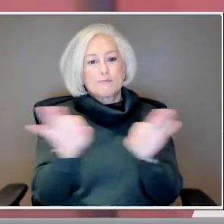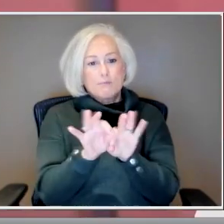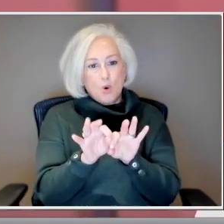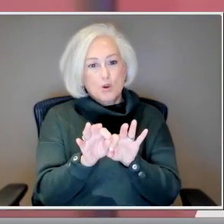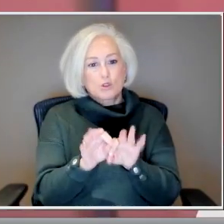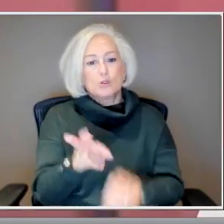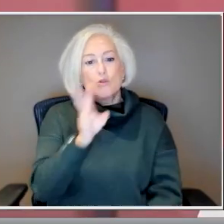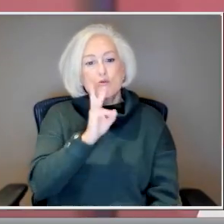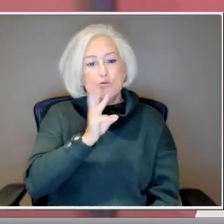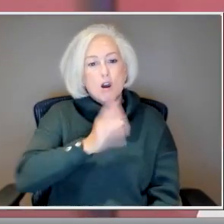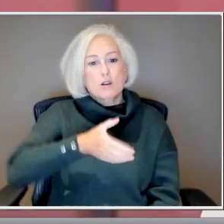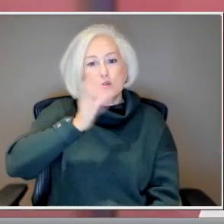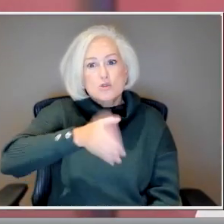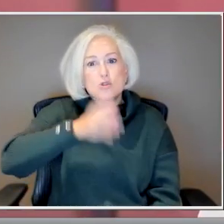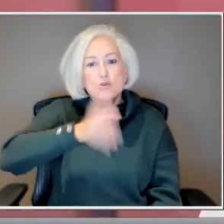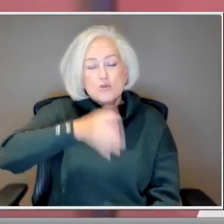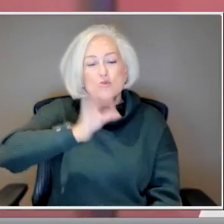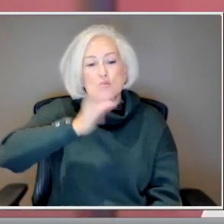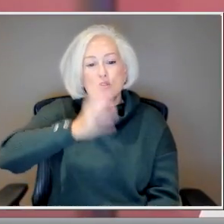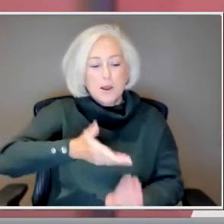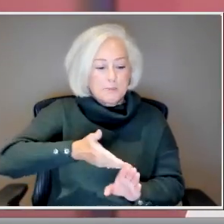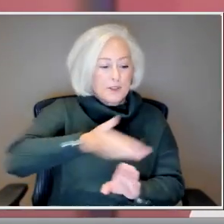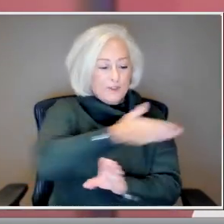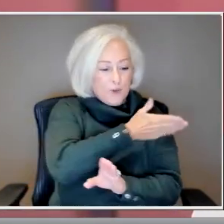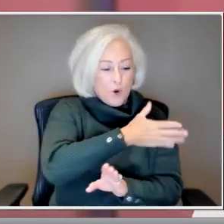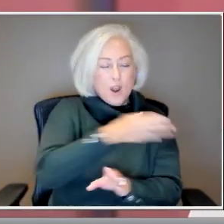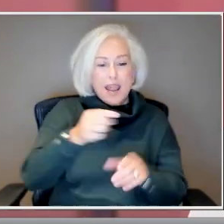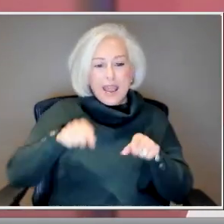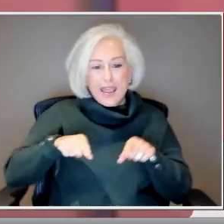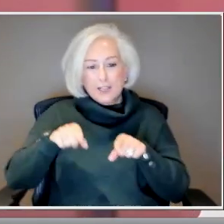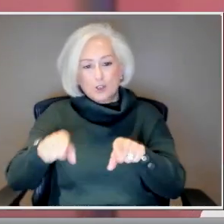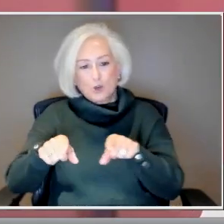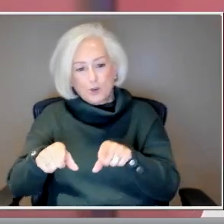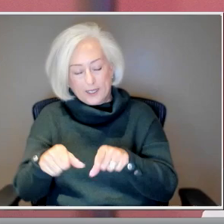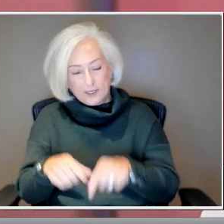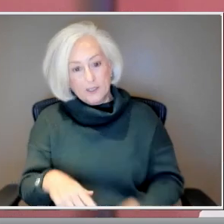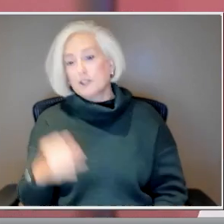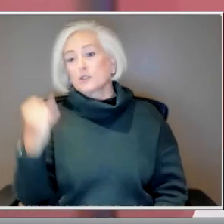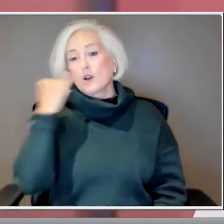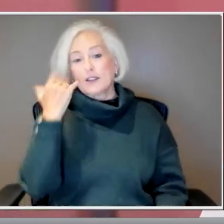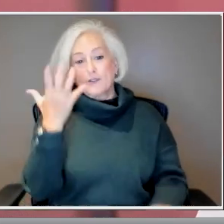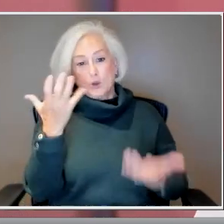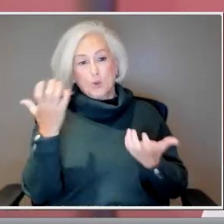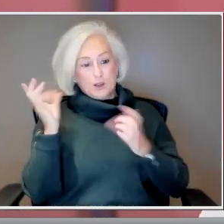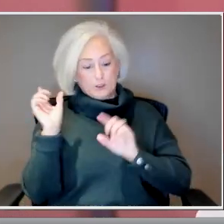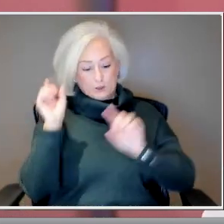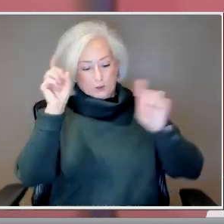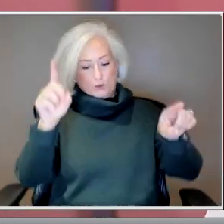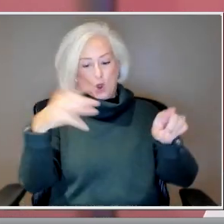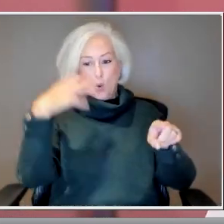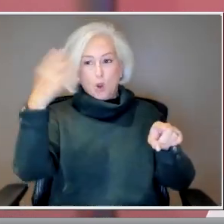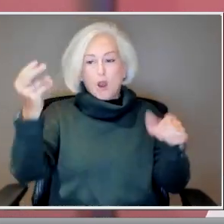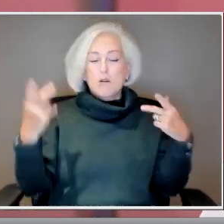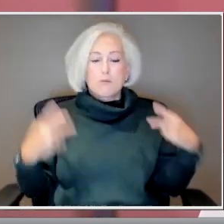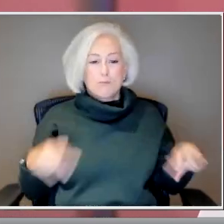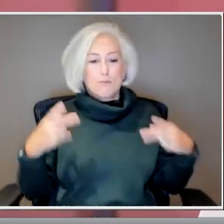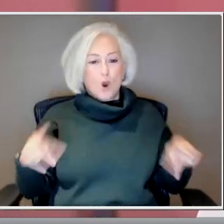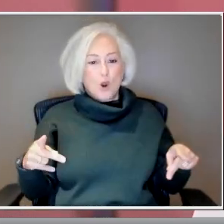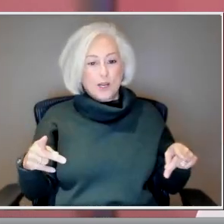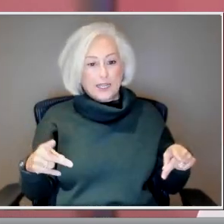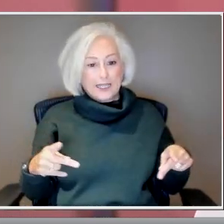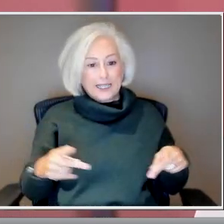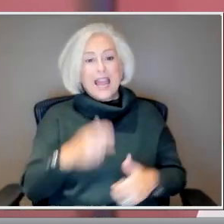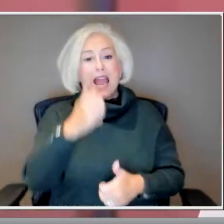and during. So I always tell my patients, if you're planning on going out and having a really great time, every drink of alcohol should be followed